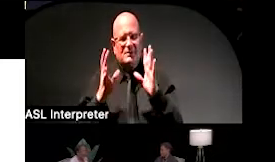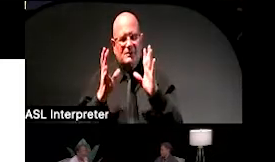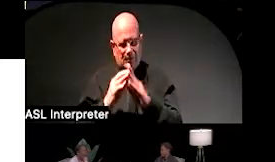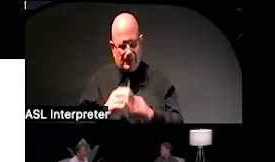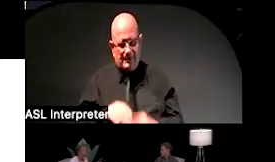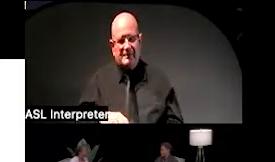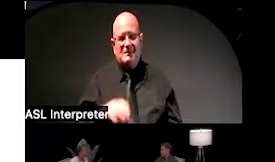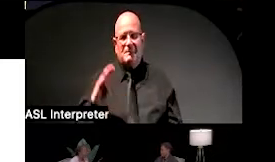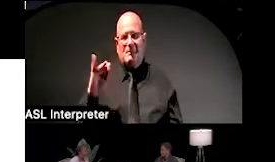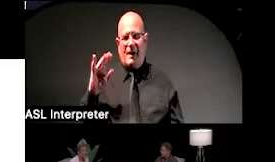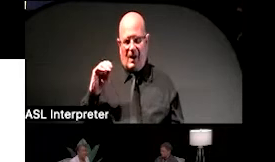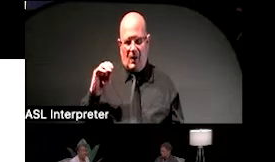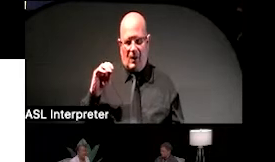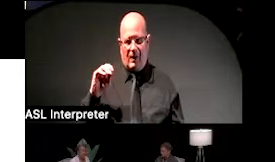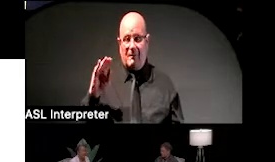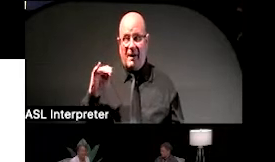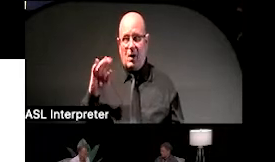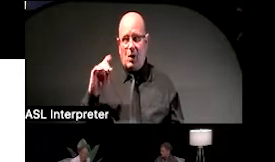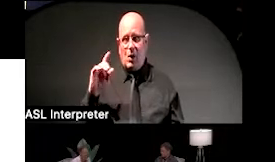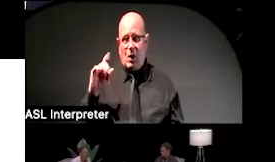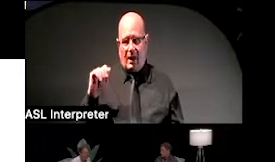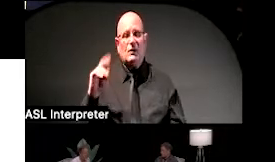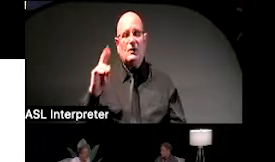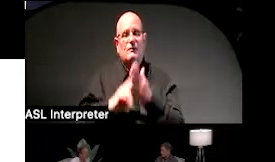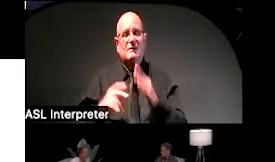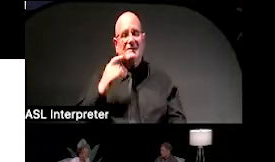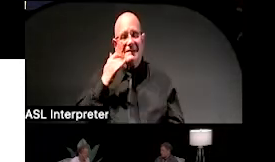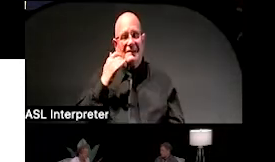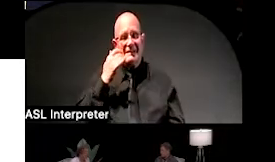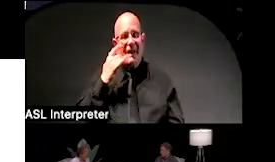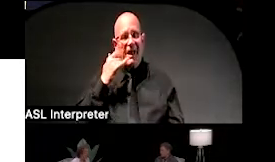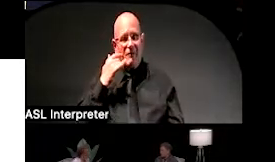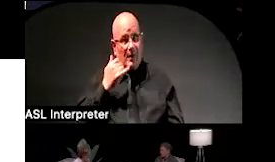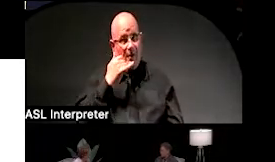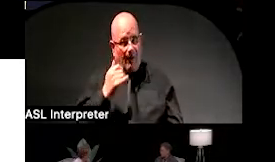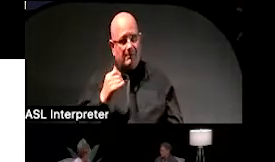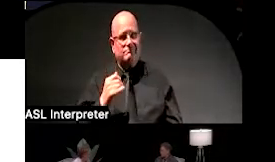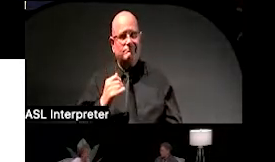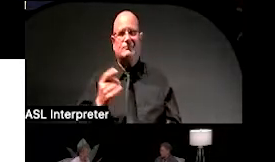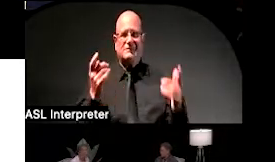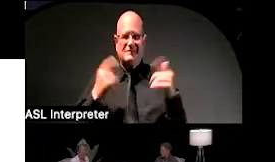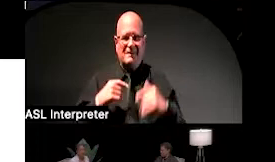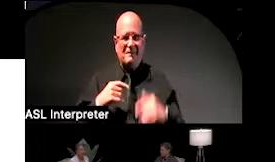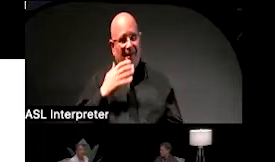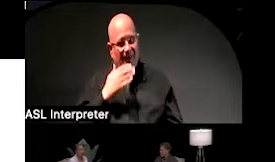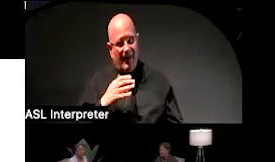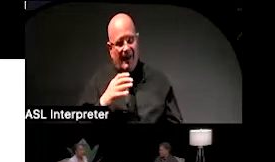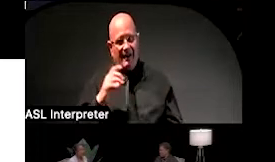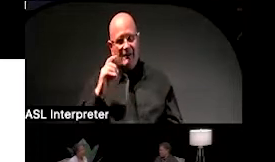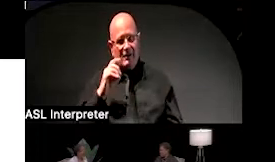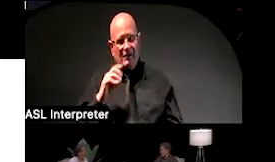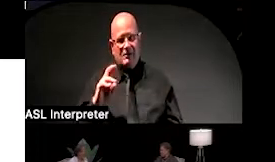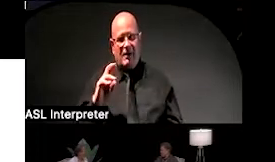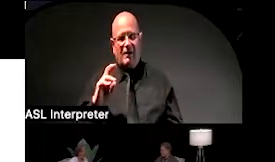University is in California. We called her up and that is how she's here. So thank you to Dr. Rigler for sending me the